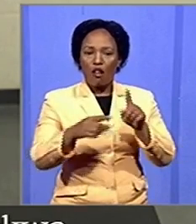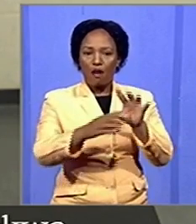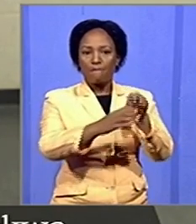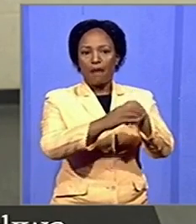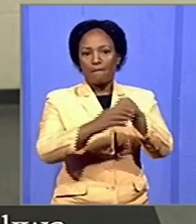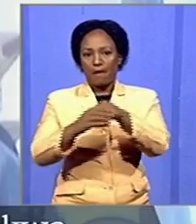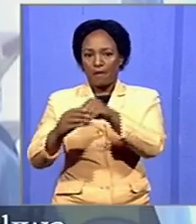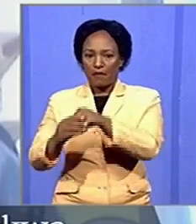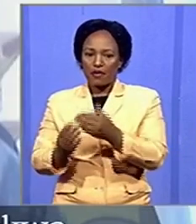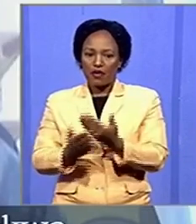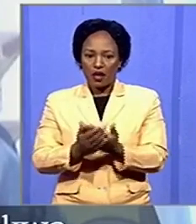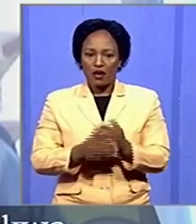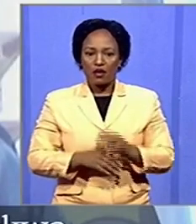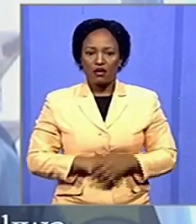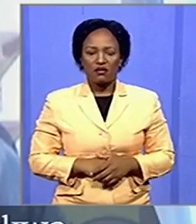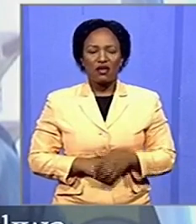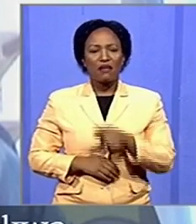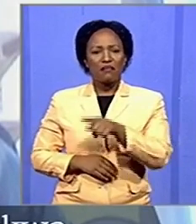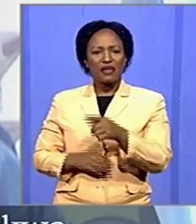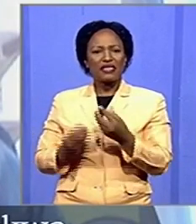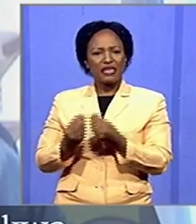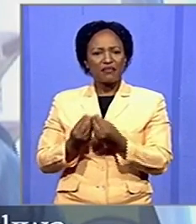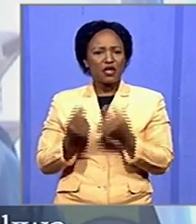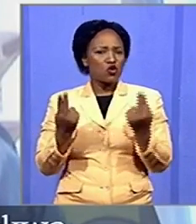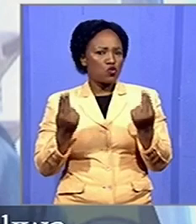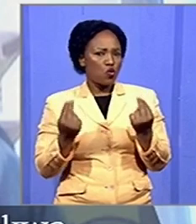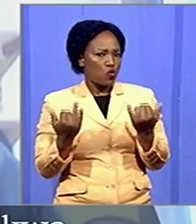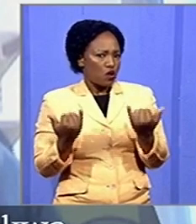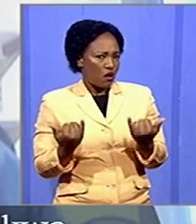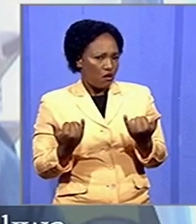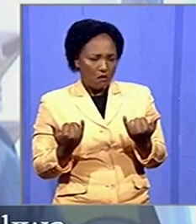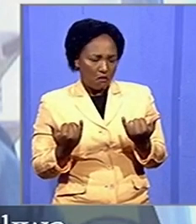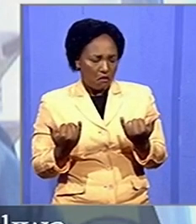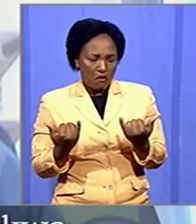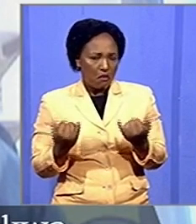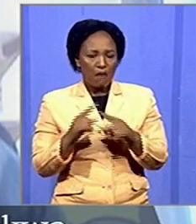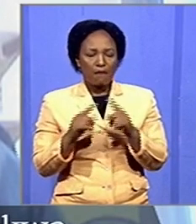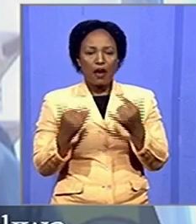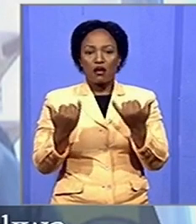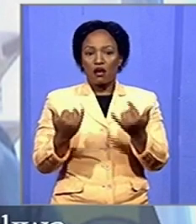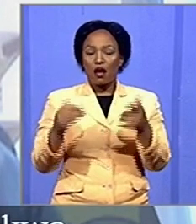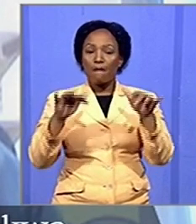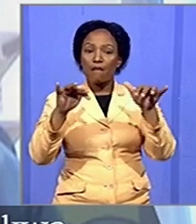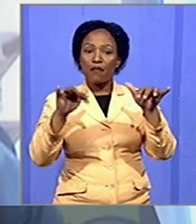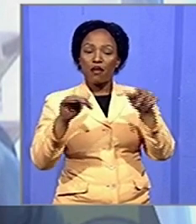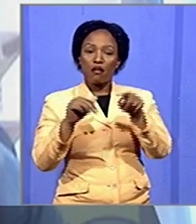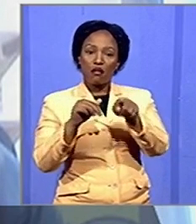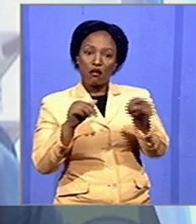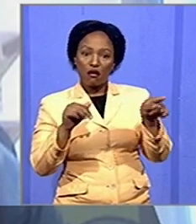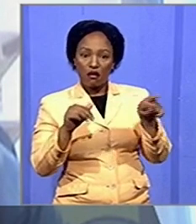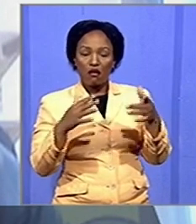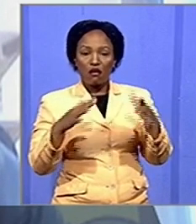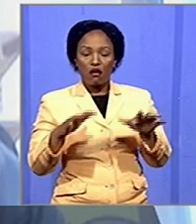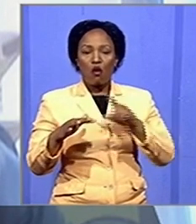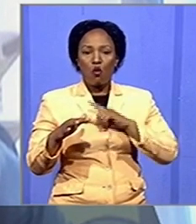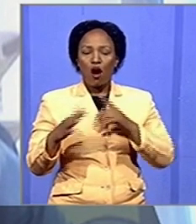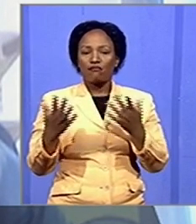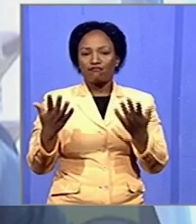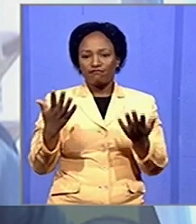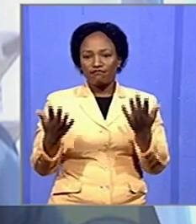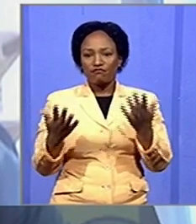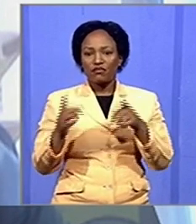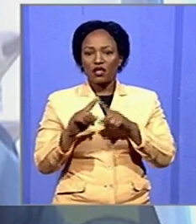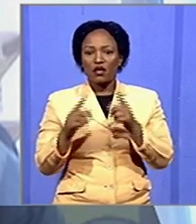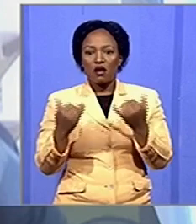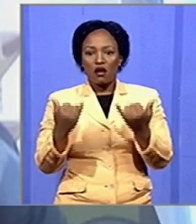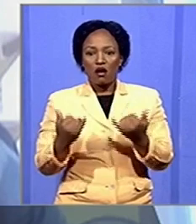like, this is something new. All that is happening now is that citizens are able to have some say on